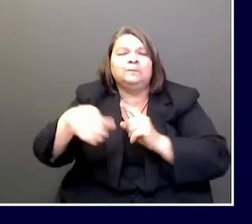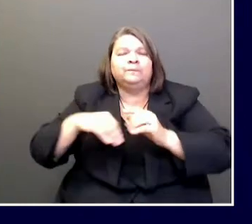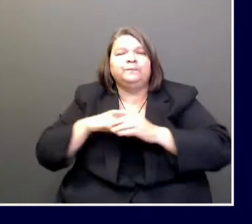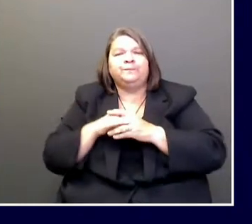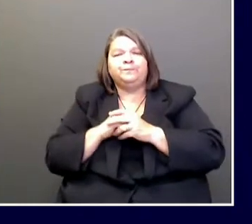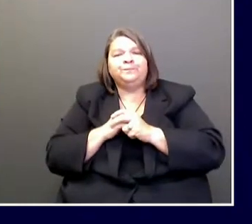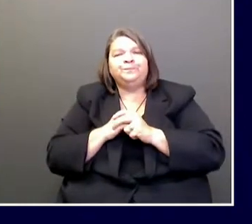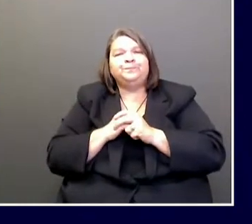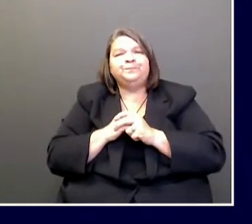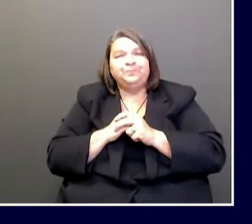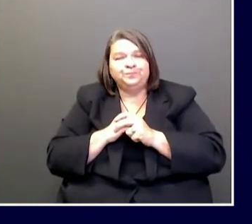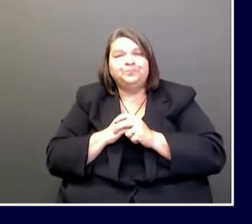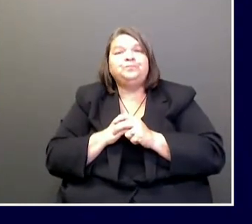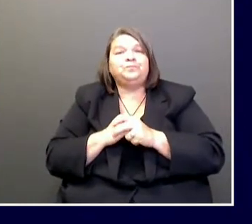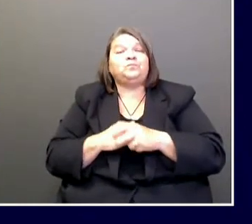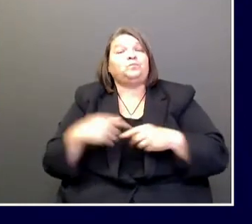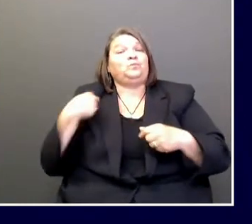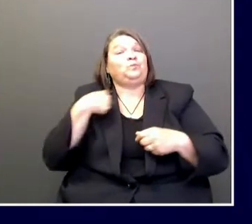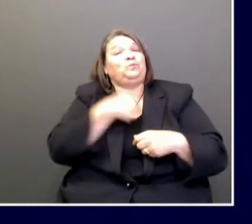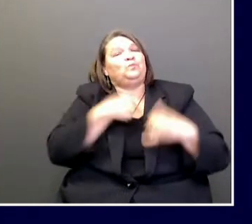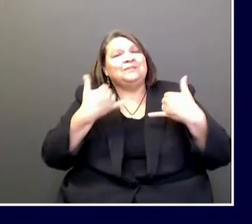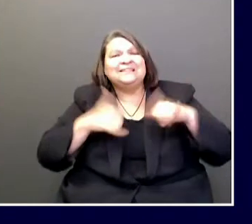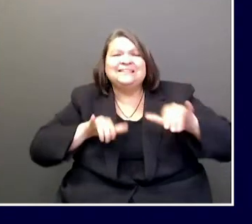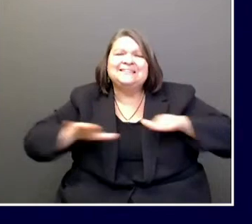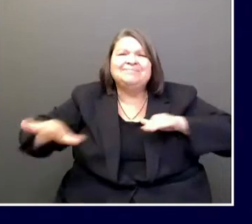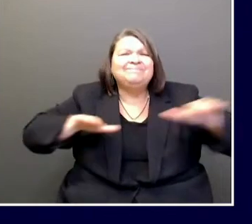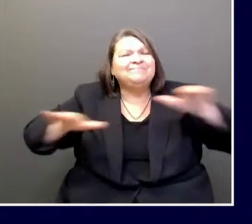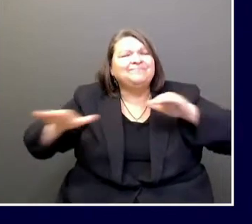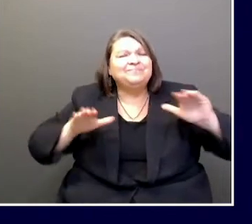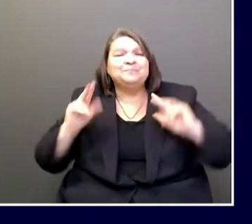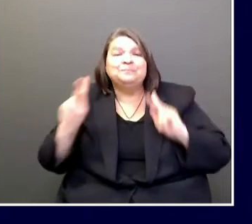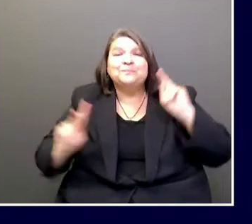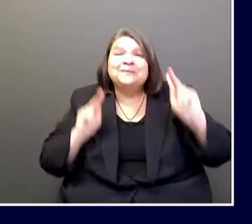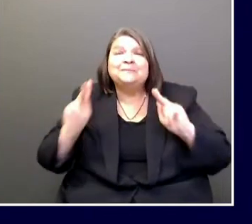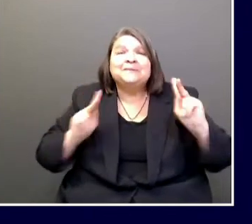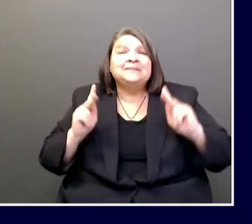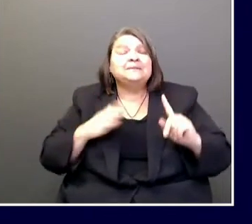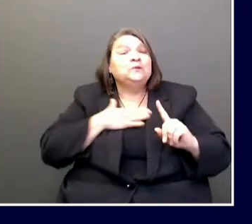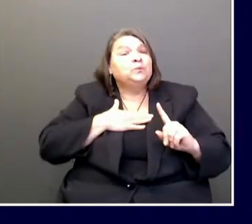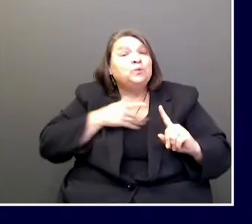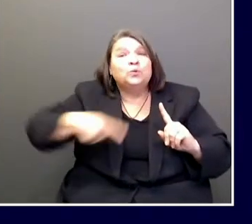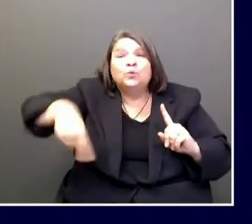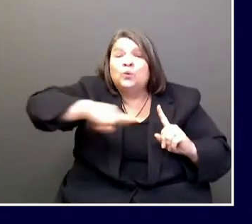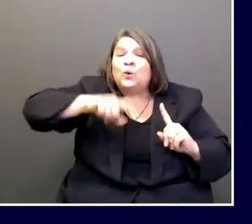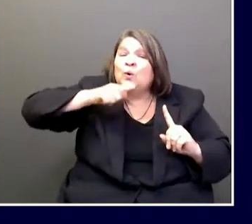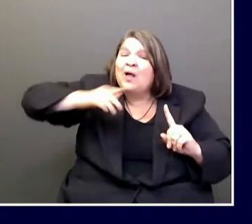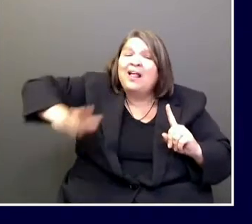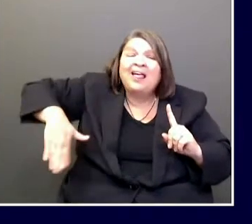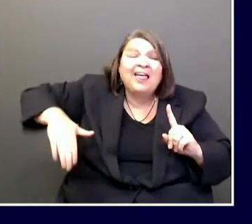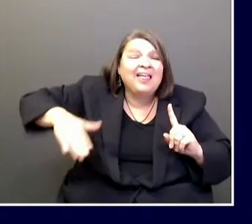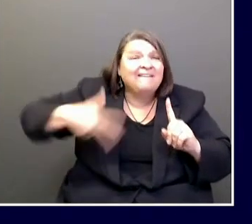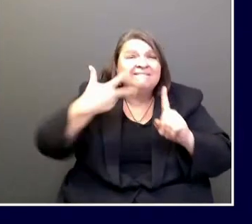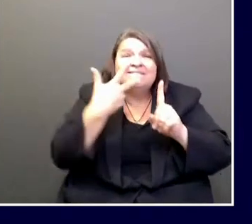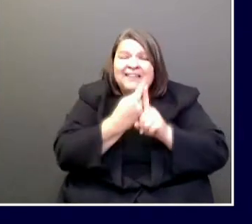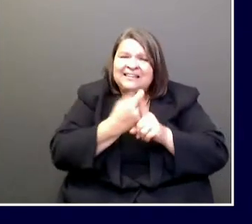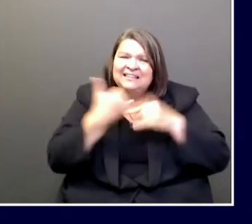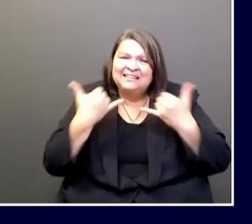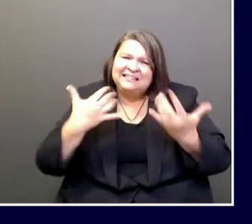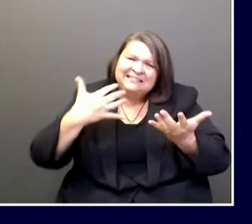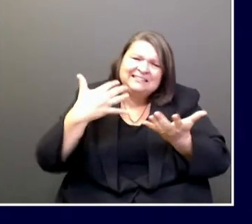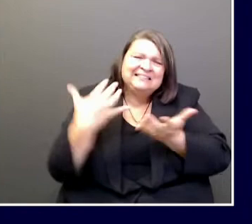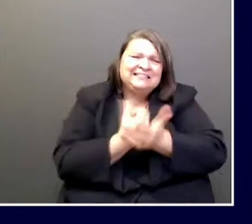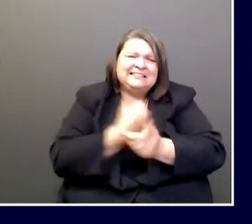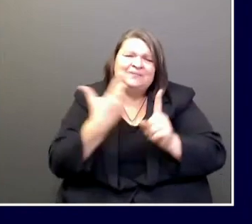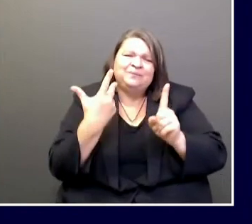people get vaccinated for us to be able to stay ahead of any changes with the virus. The bottom line is